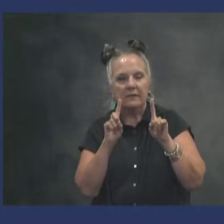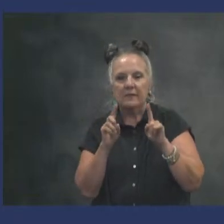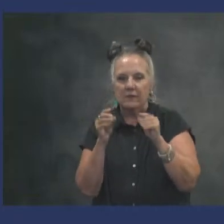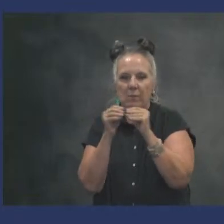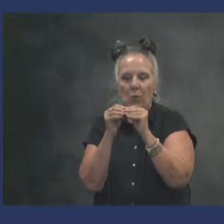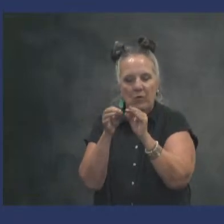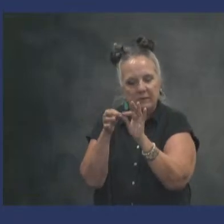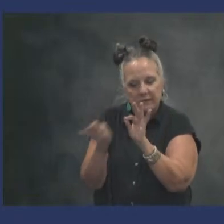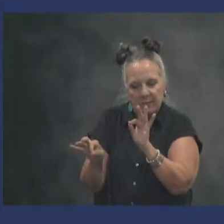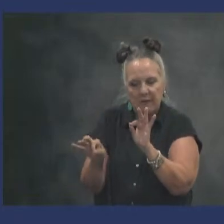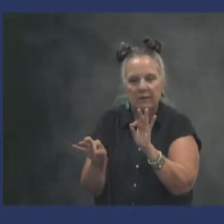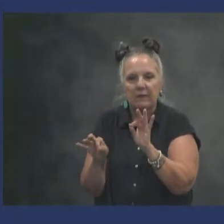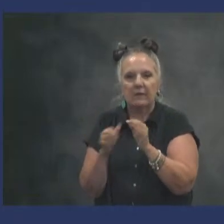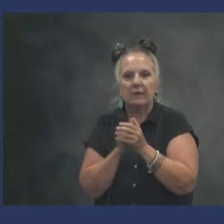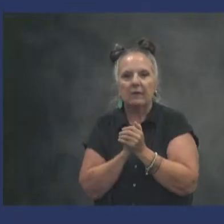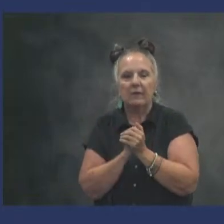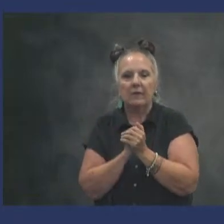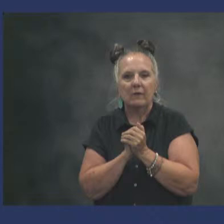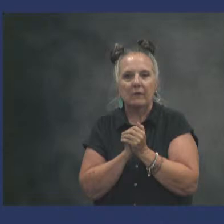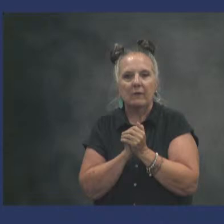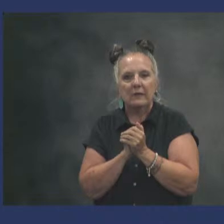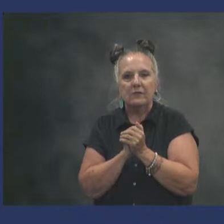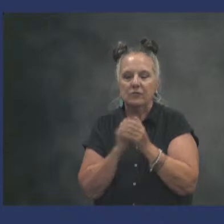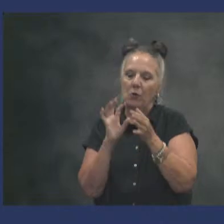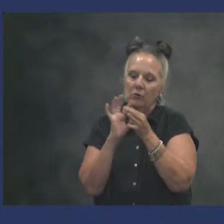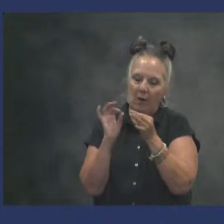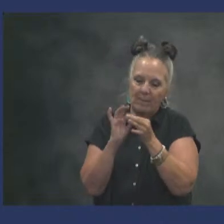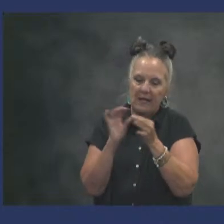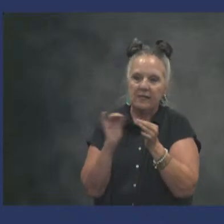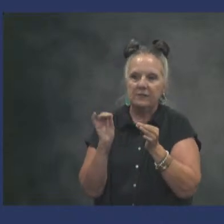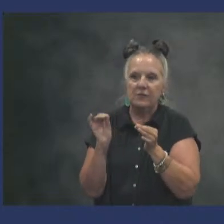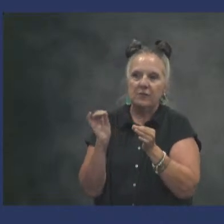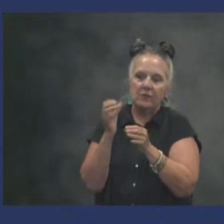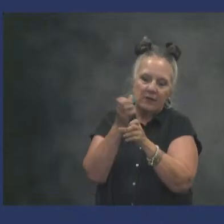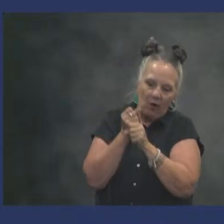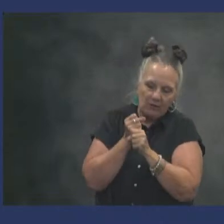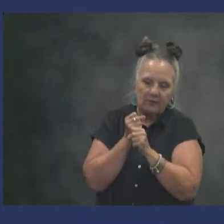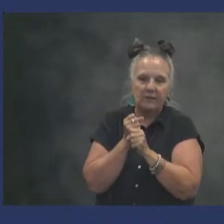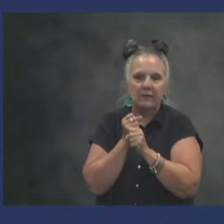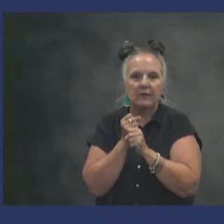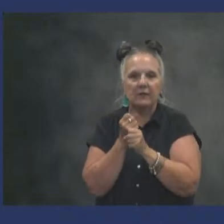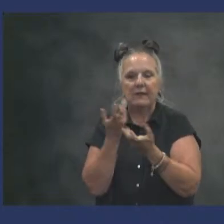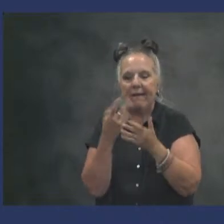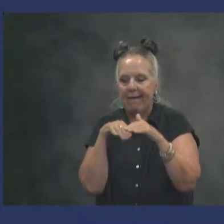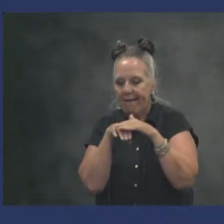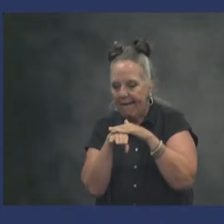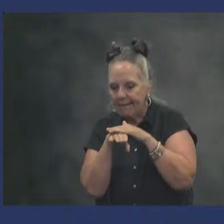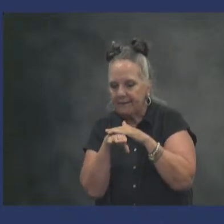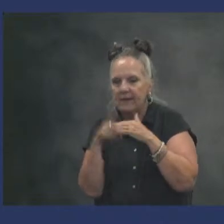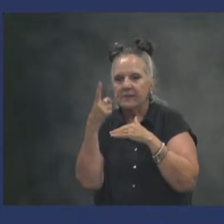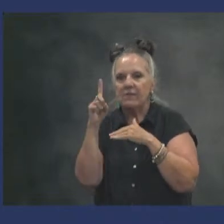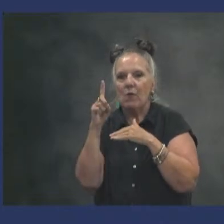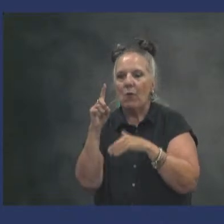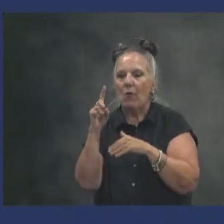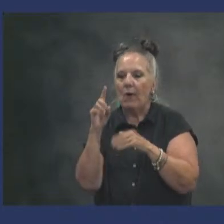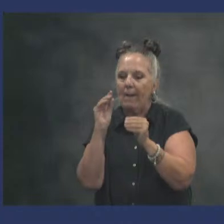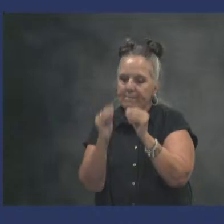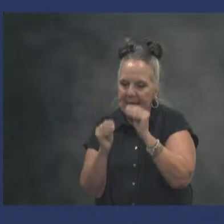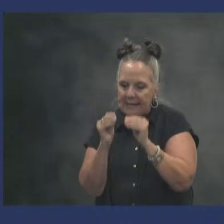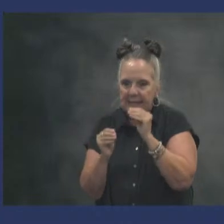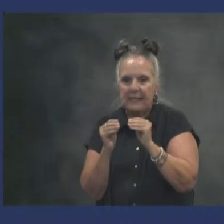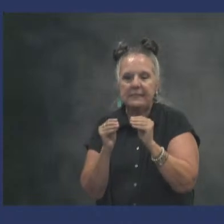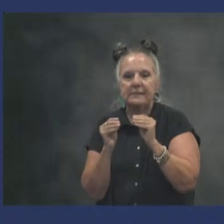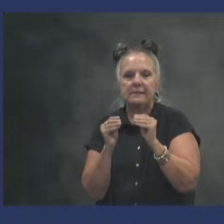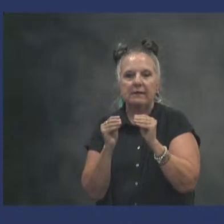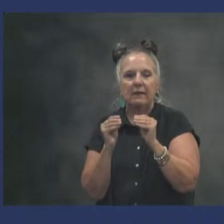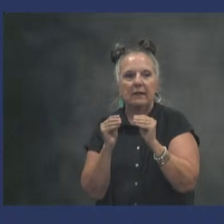well. One of the feedback comments we received was access and maintenance, and ability to